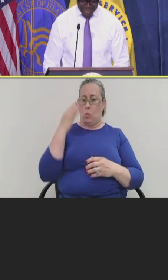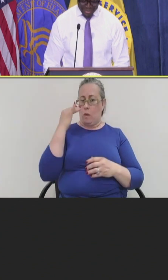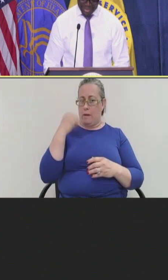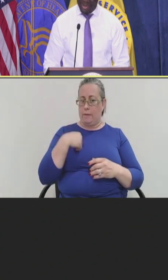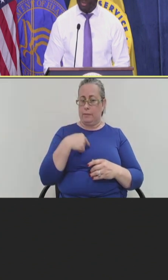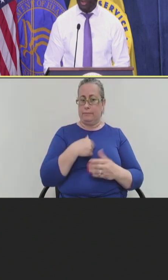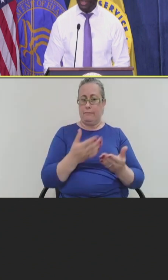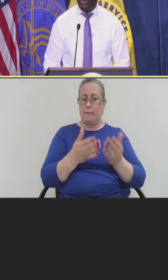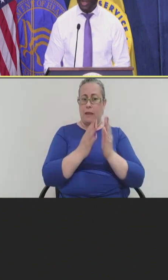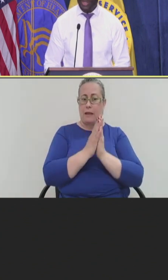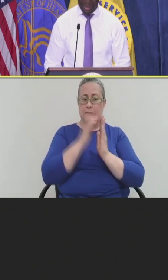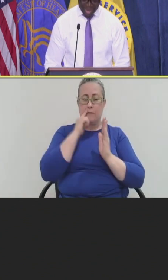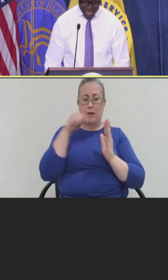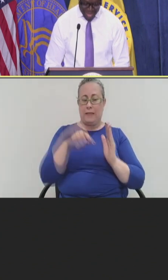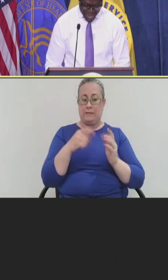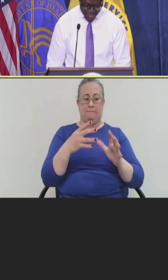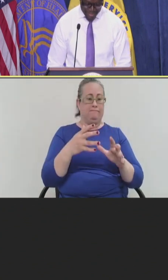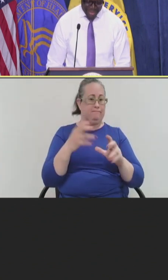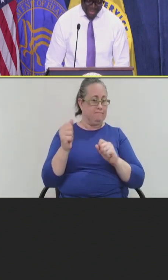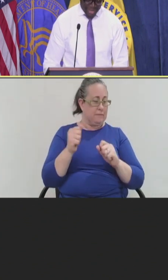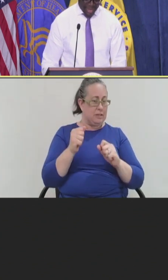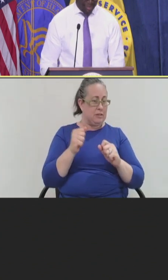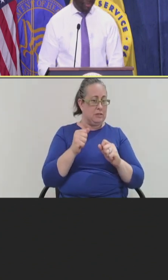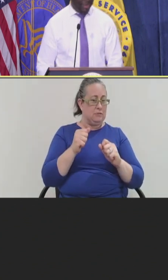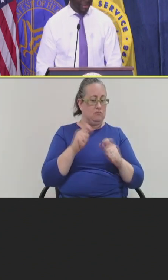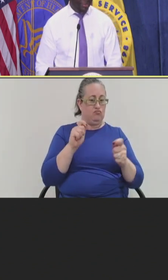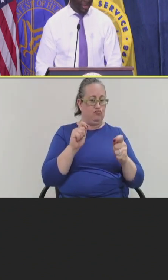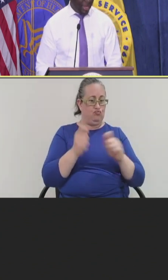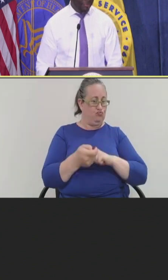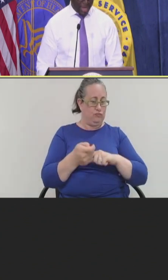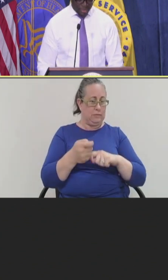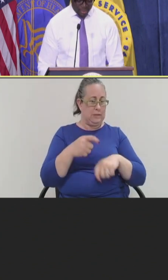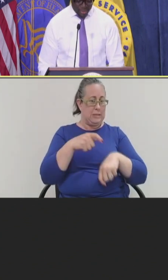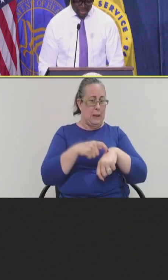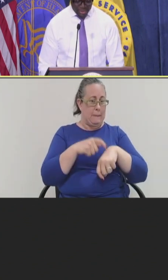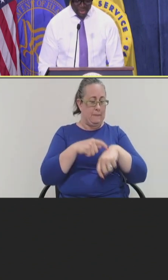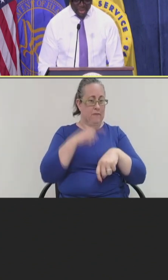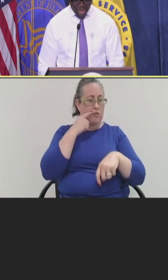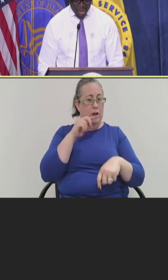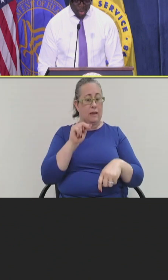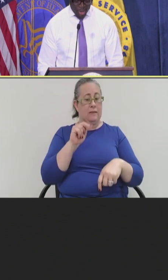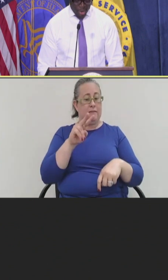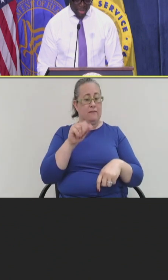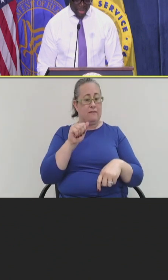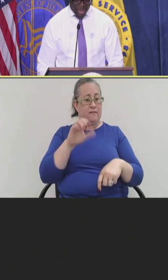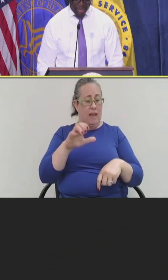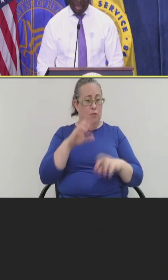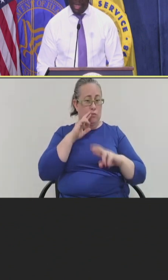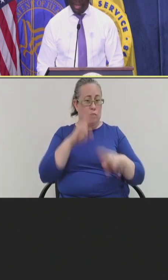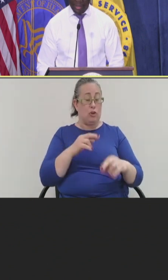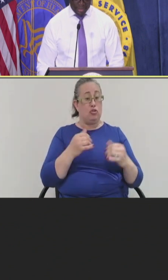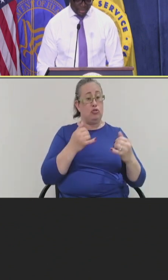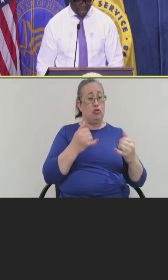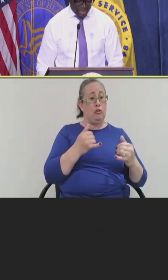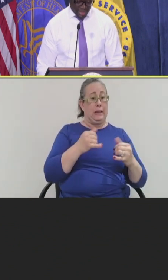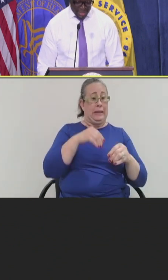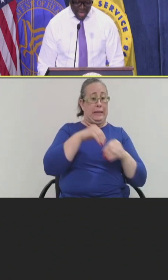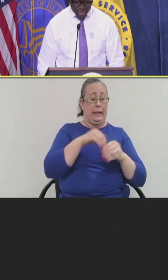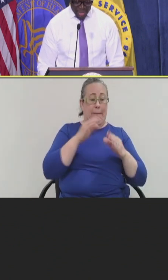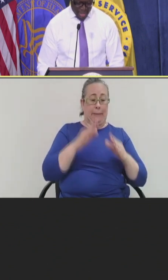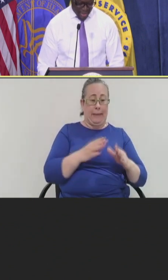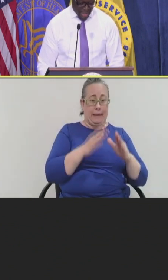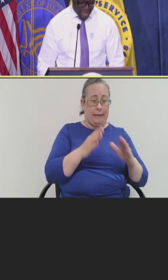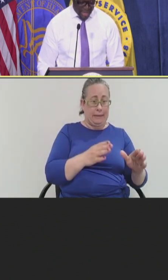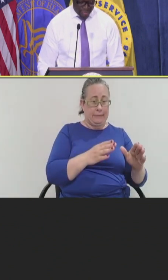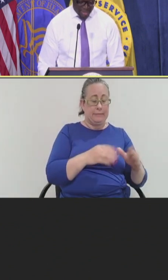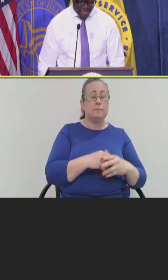asking, for this quick turnaround time for the NVAC report. We are currently on the planning, data gathering,